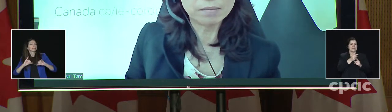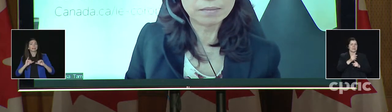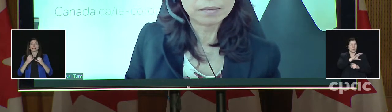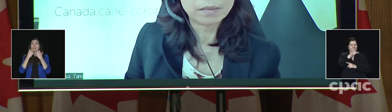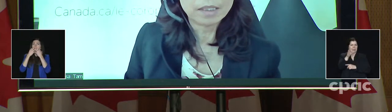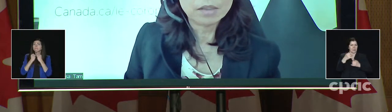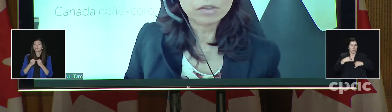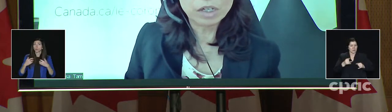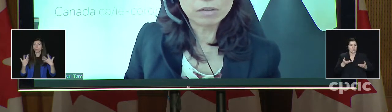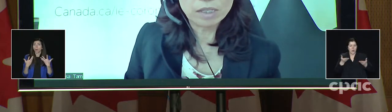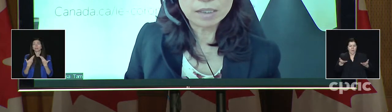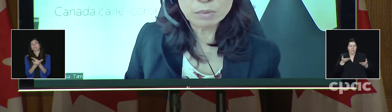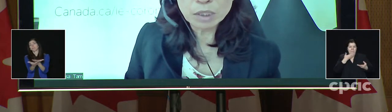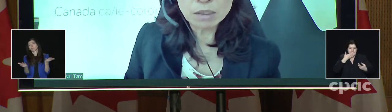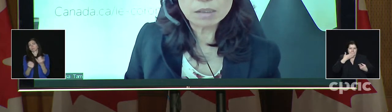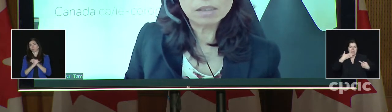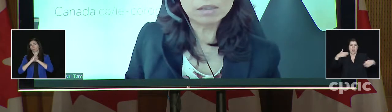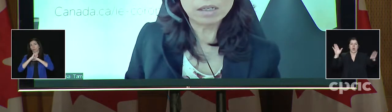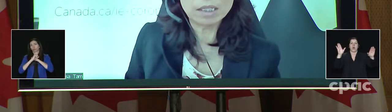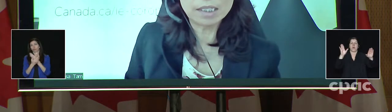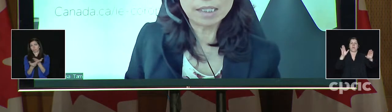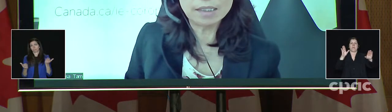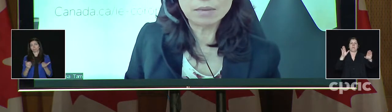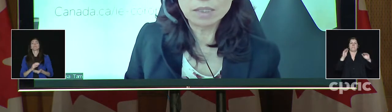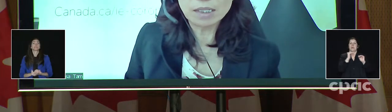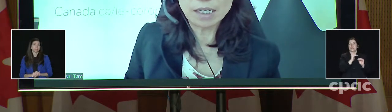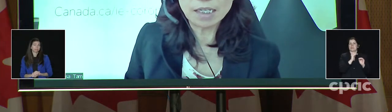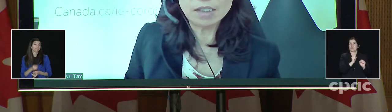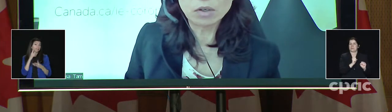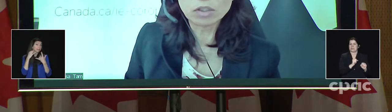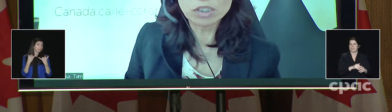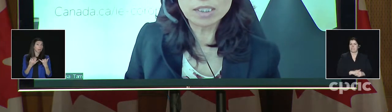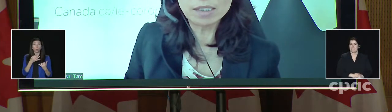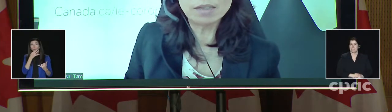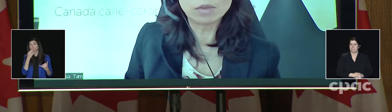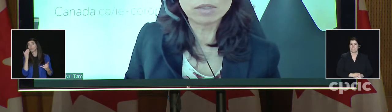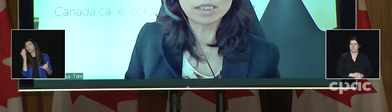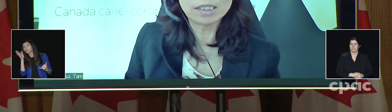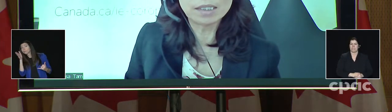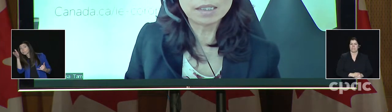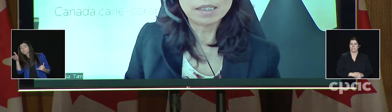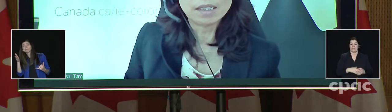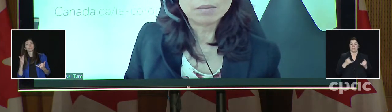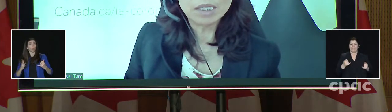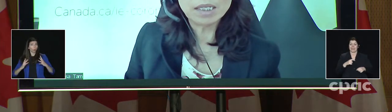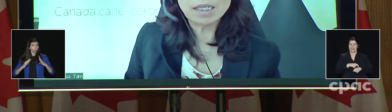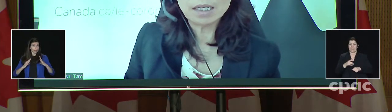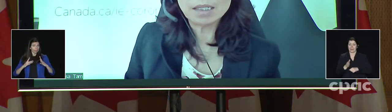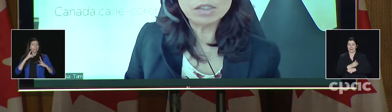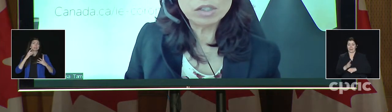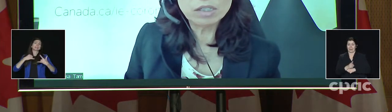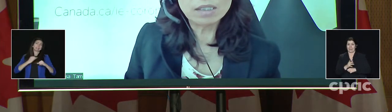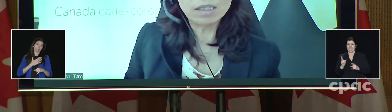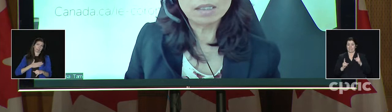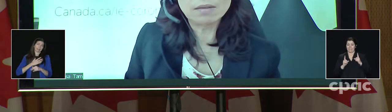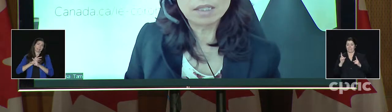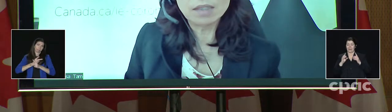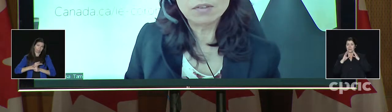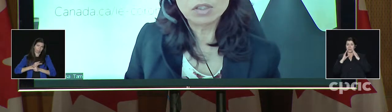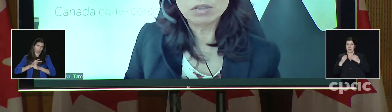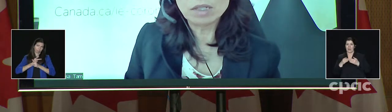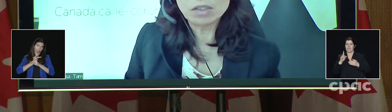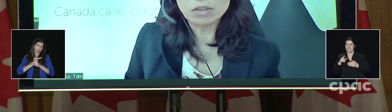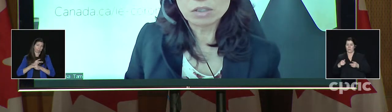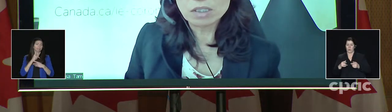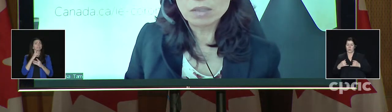protection. So, as we look to the holidays and weeks ahead, caution is still warranted. But as you consider the risk